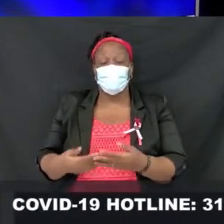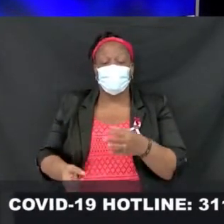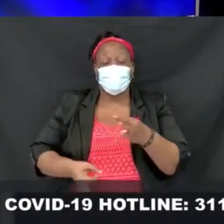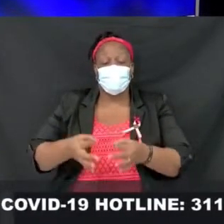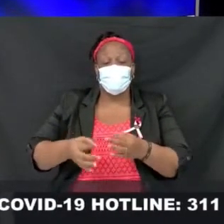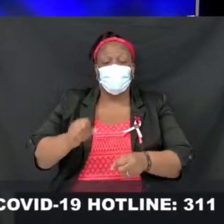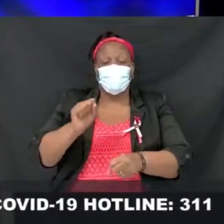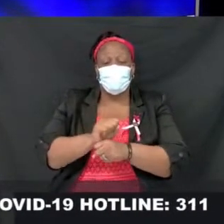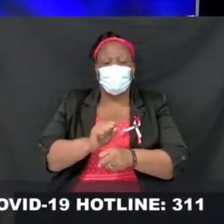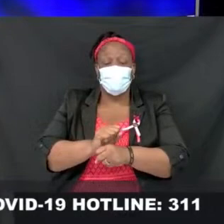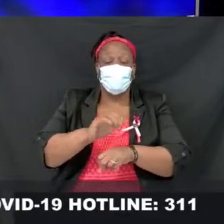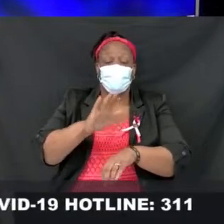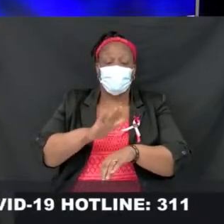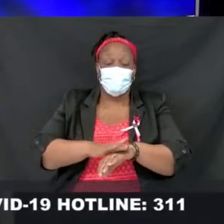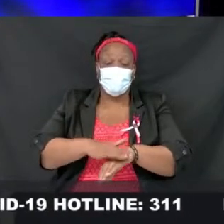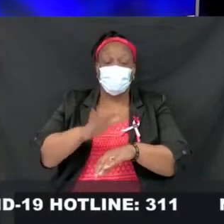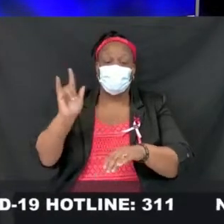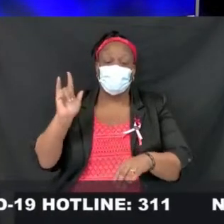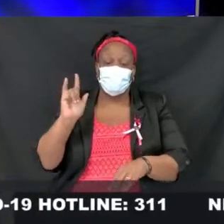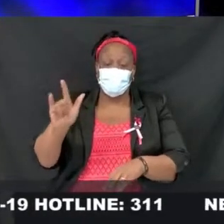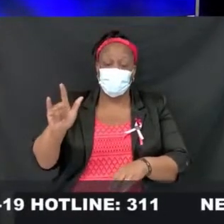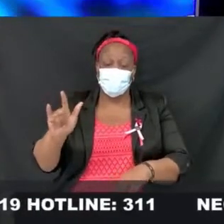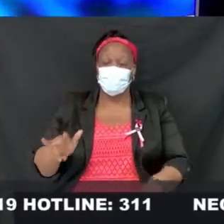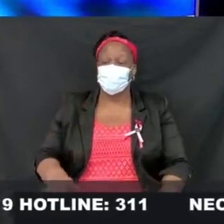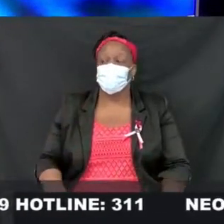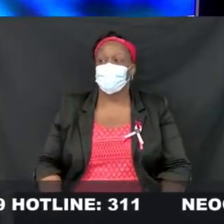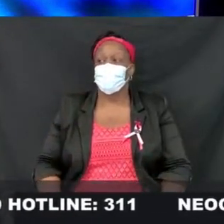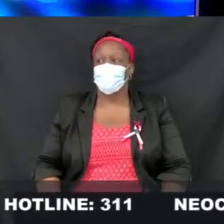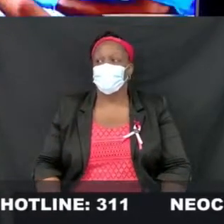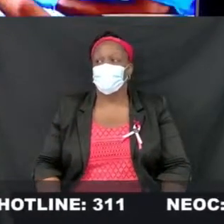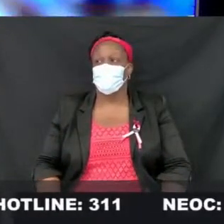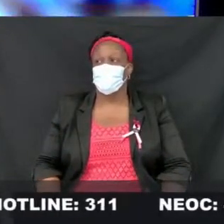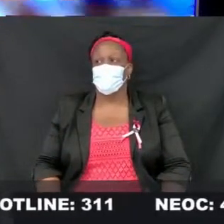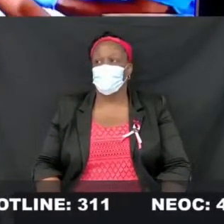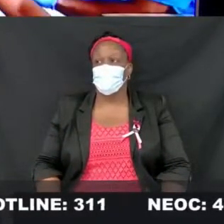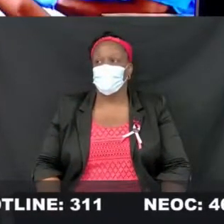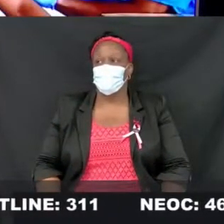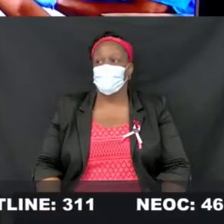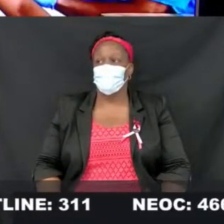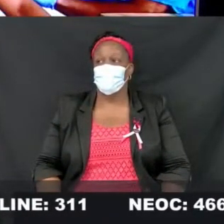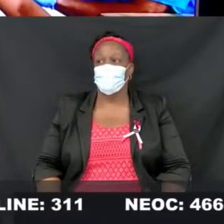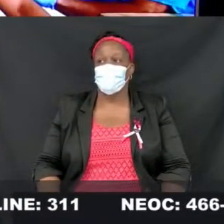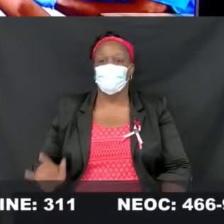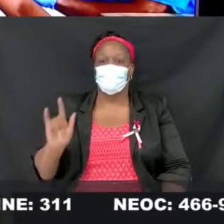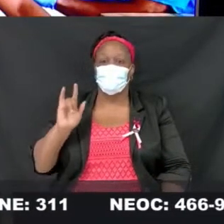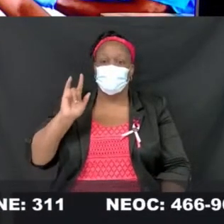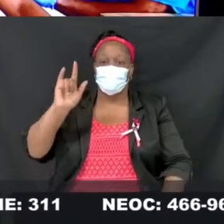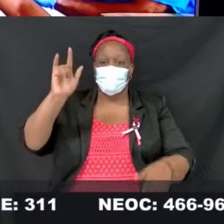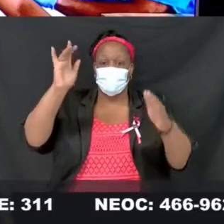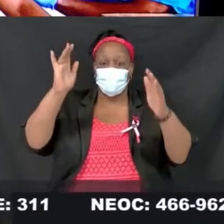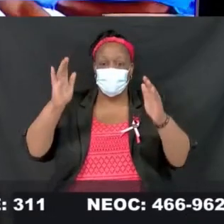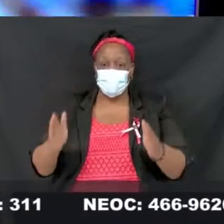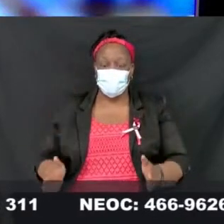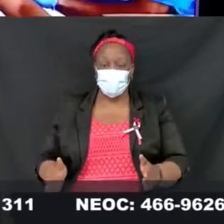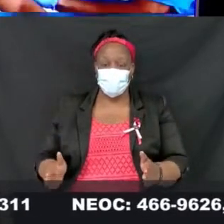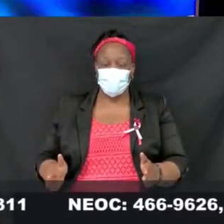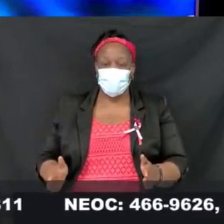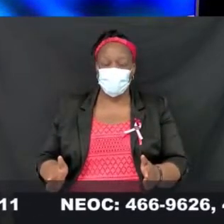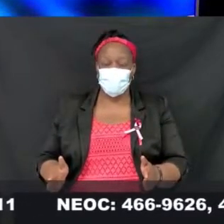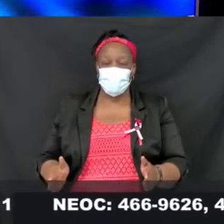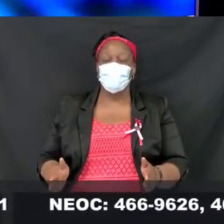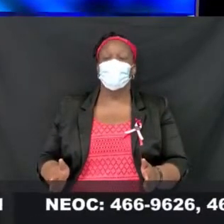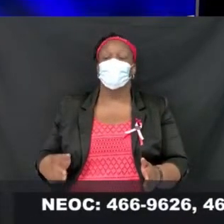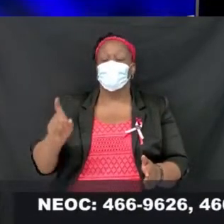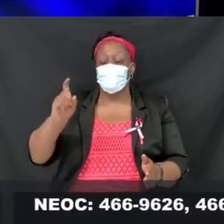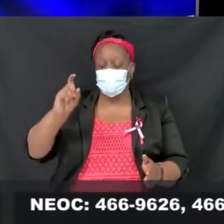ongoing discussions with those pilots, and in their best interest and in the interest of